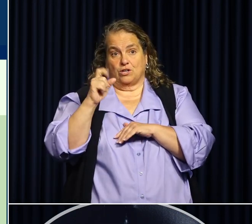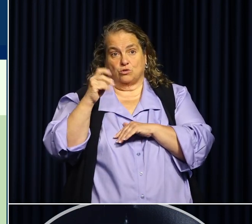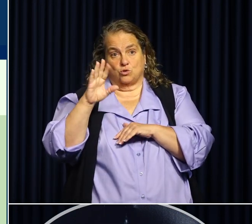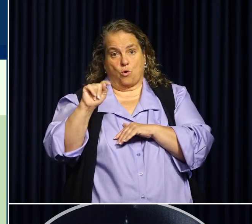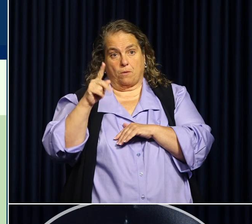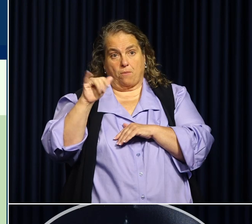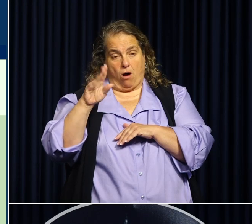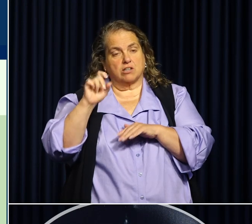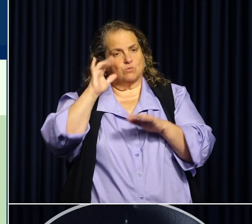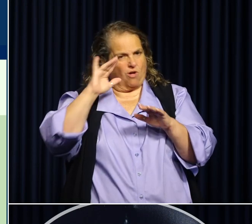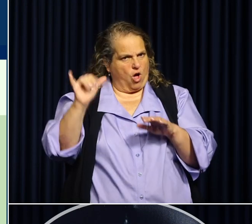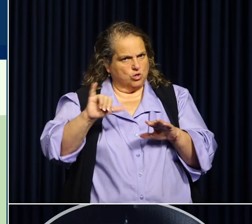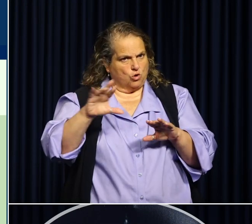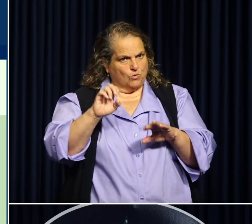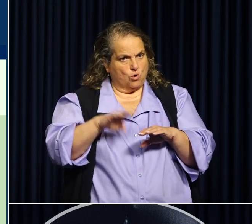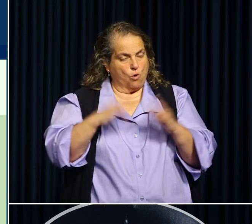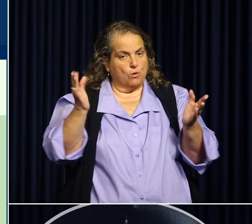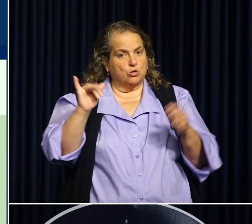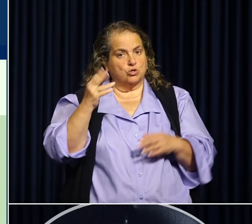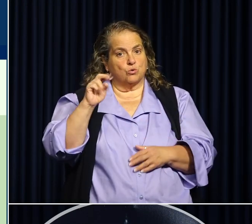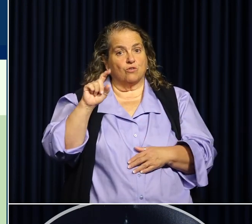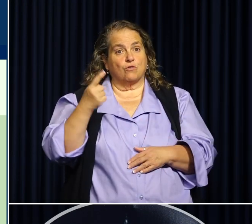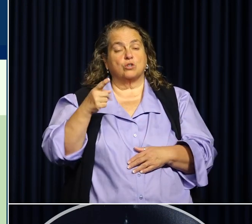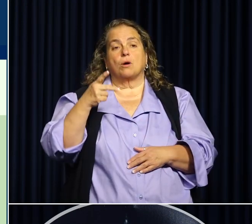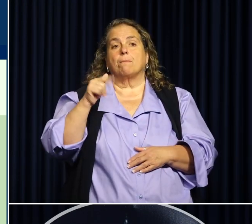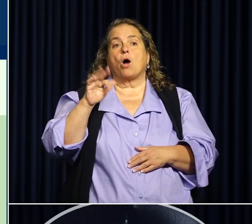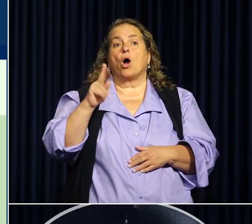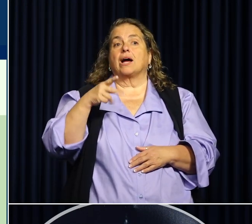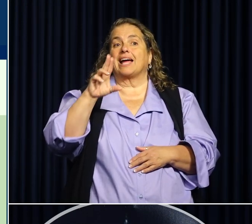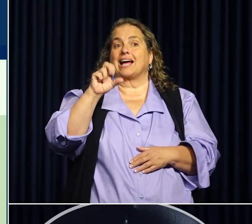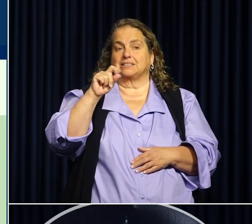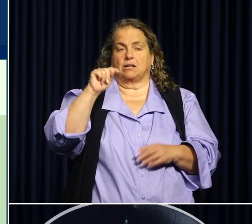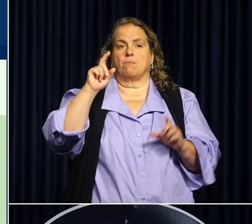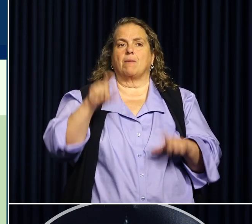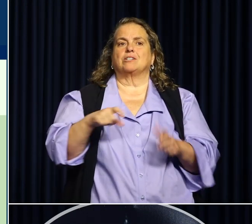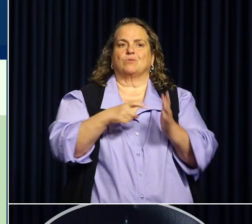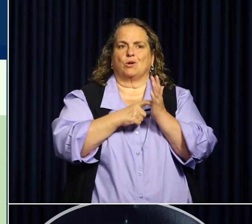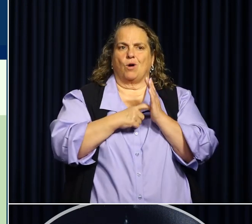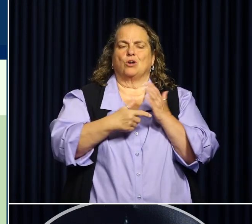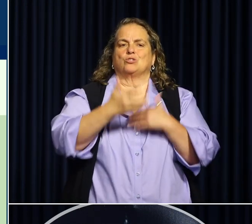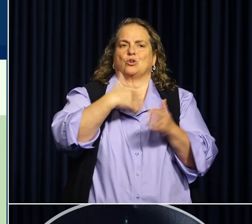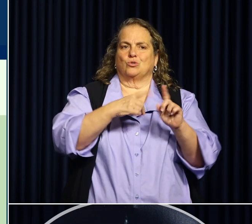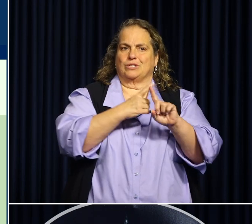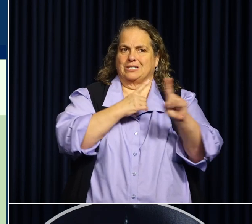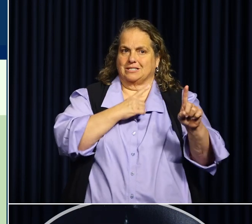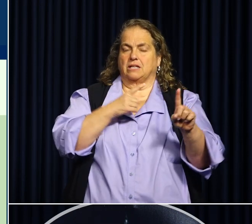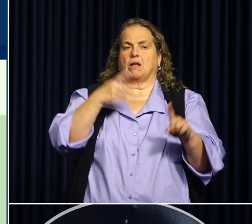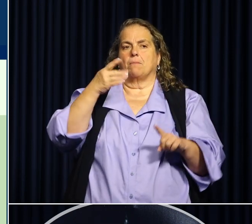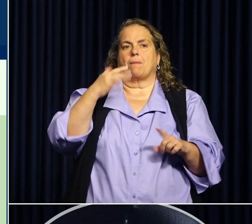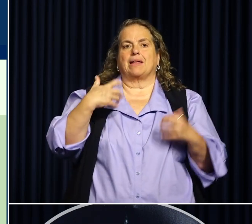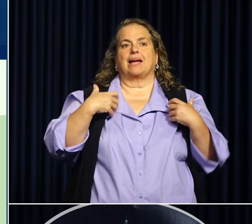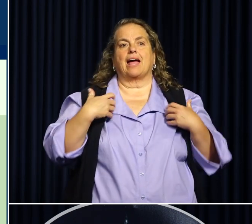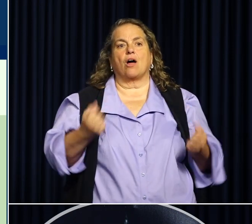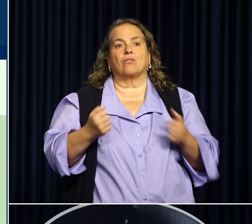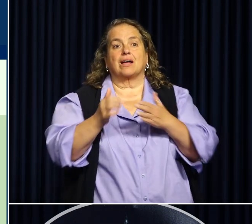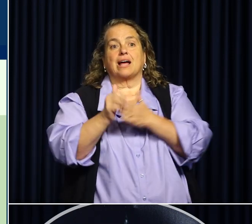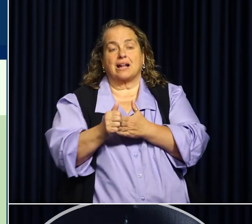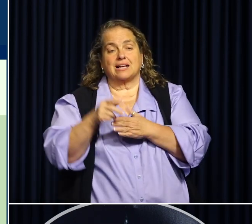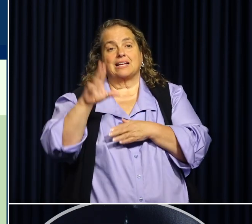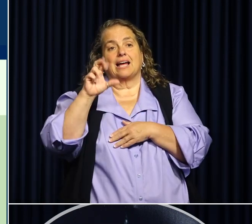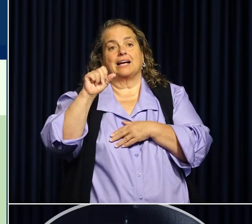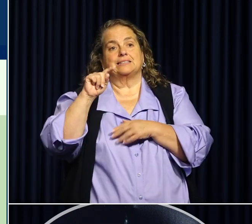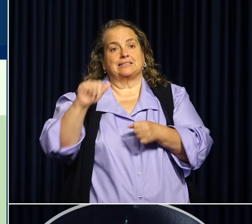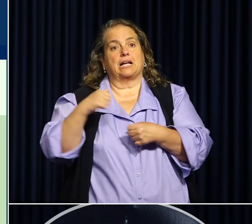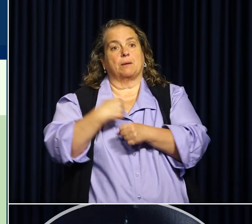on June the 1st. Park guests will be required to follow social distancing and public health guidelines. Guests can begin